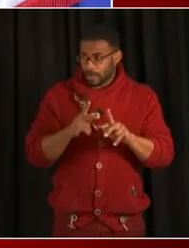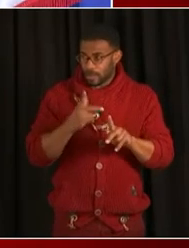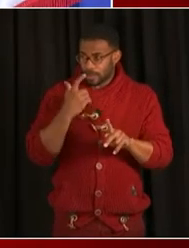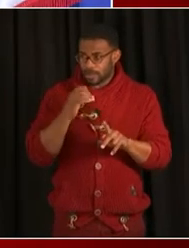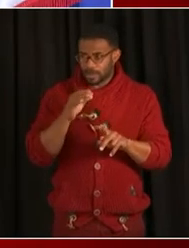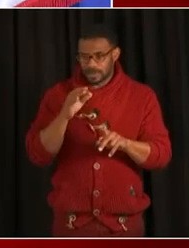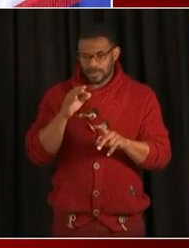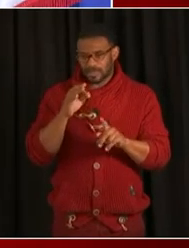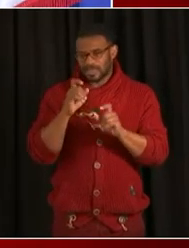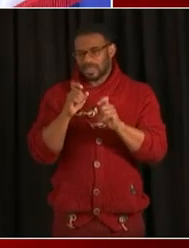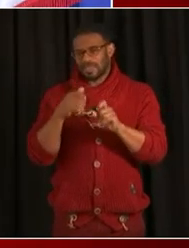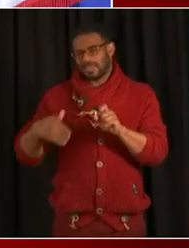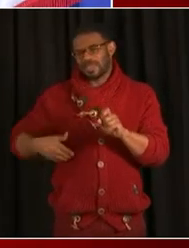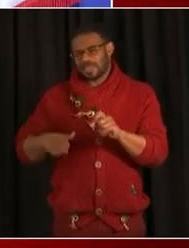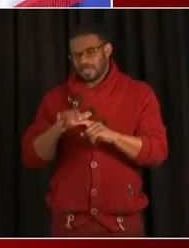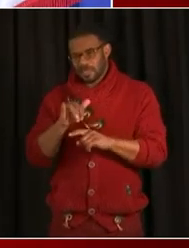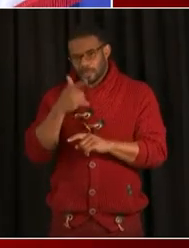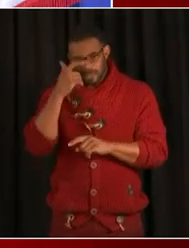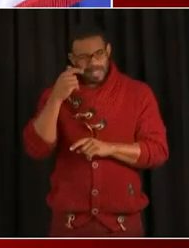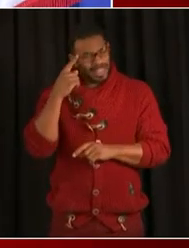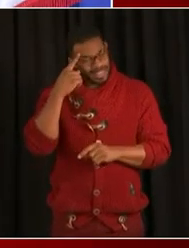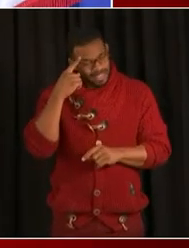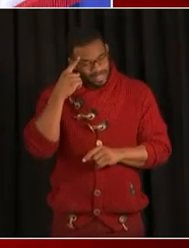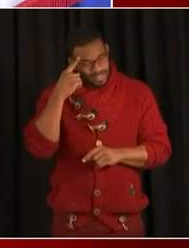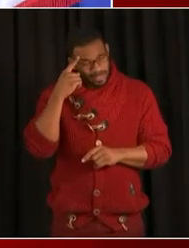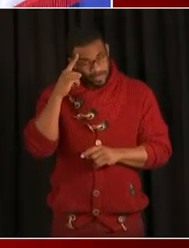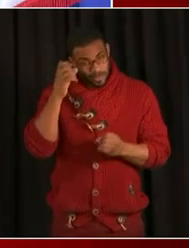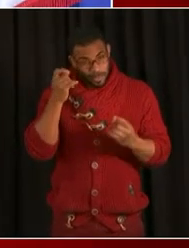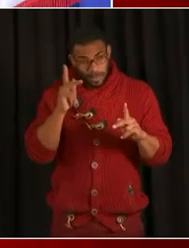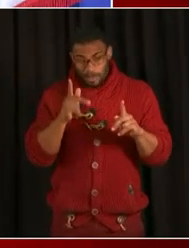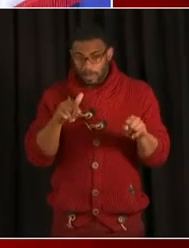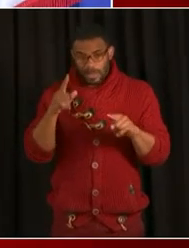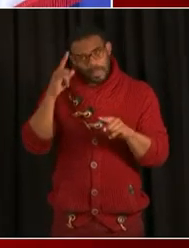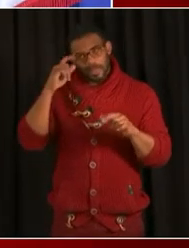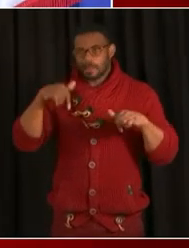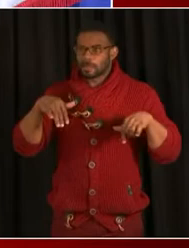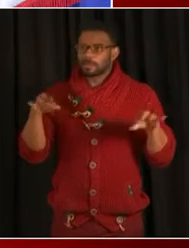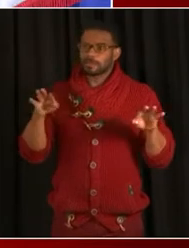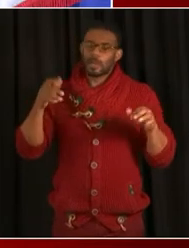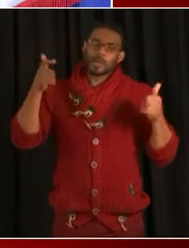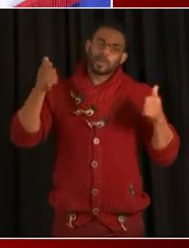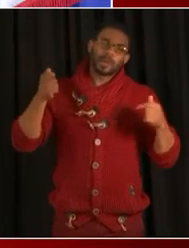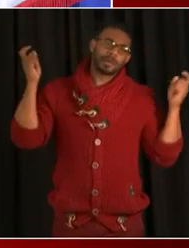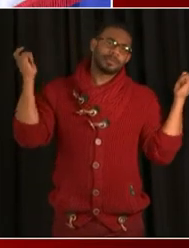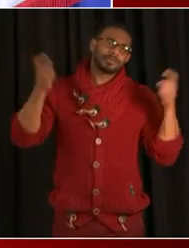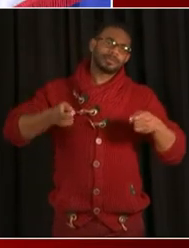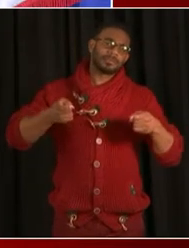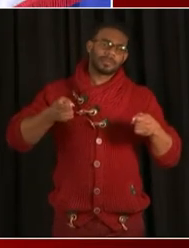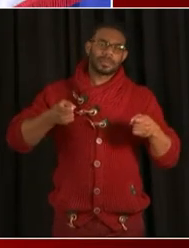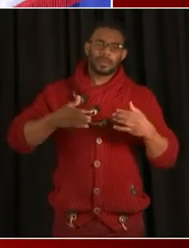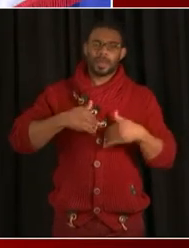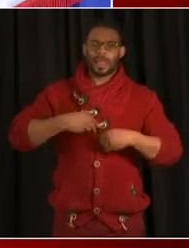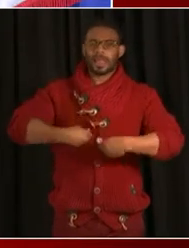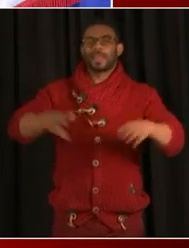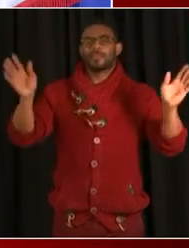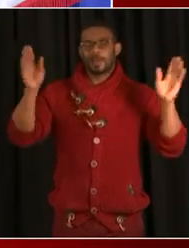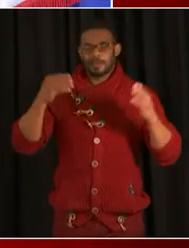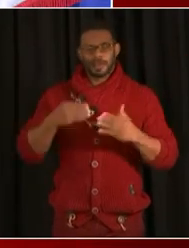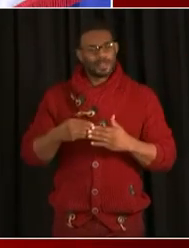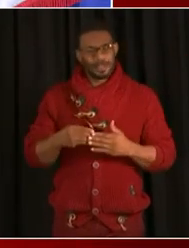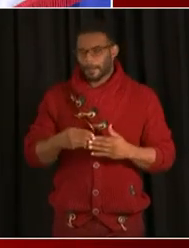folks, just kind of give a sense of that, because I think for many people, they think of this as grants as almost like a